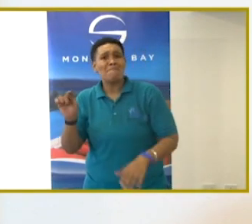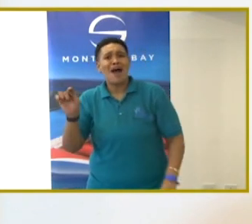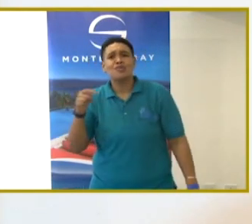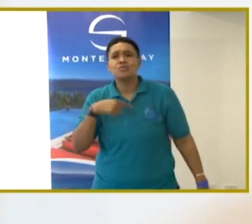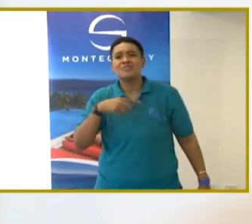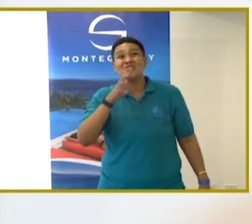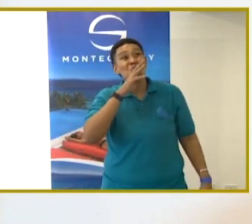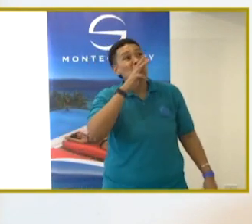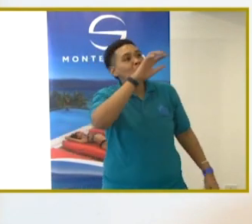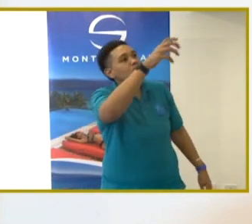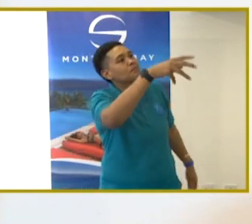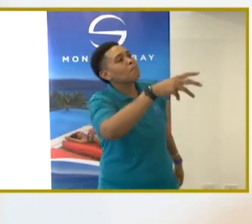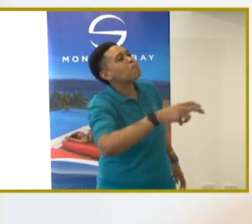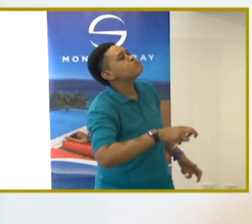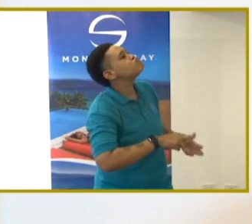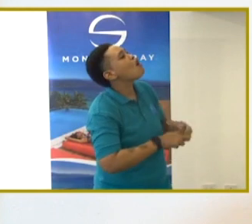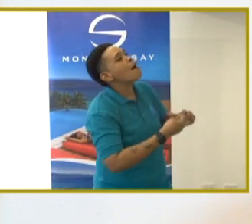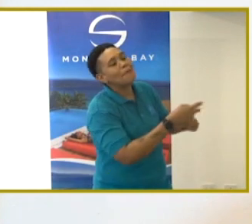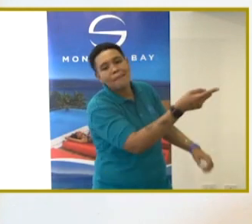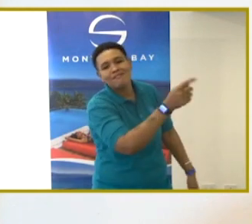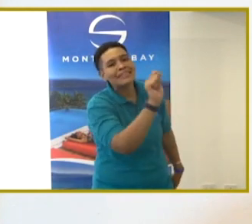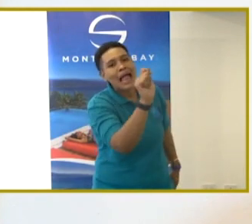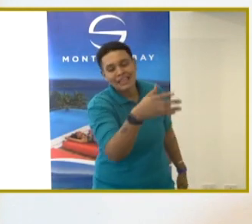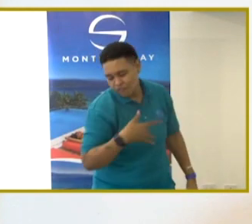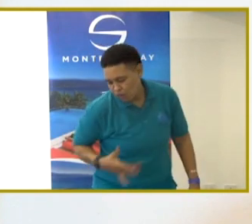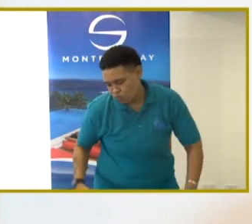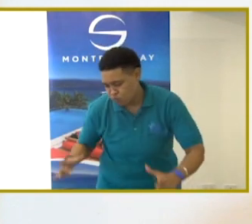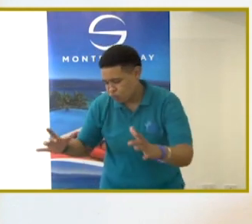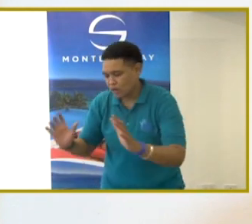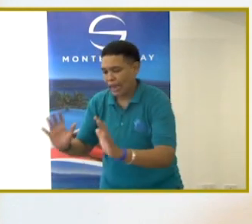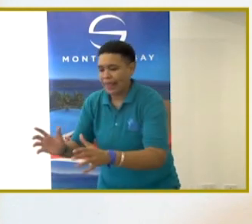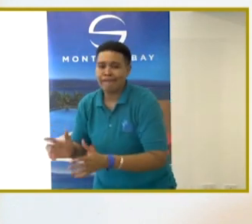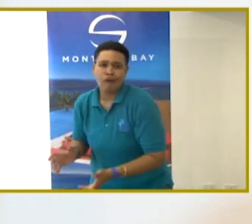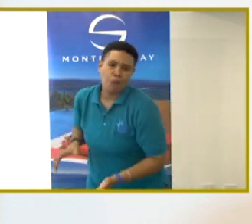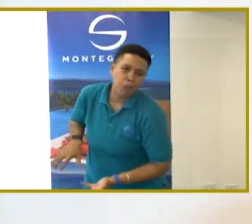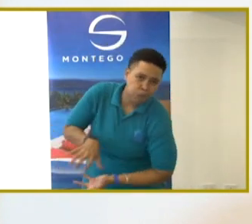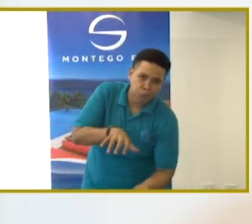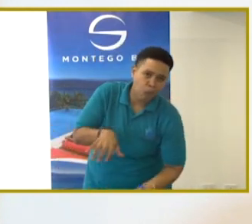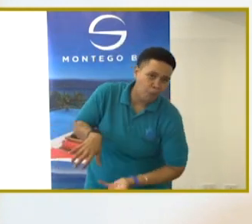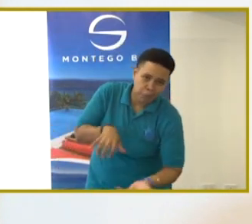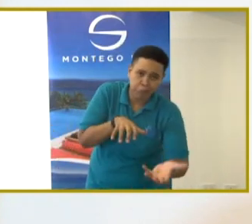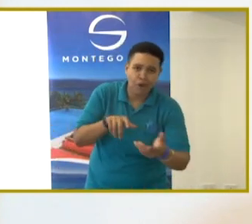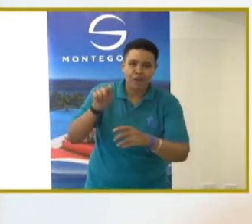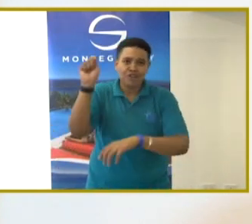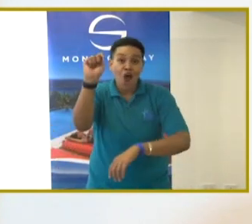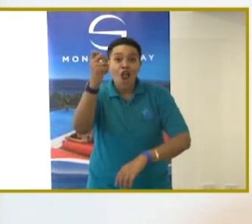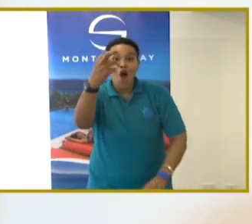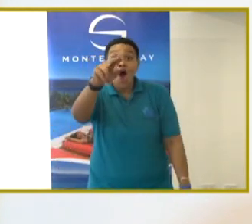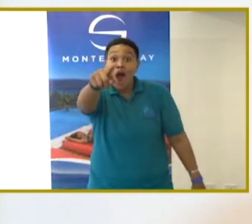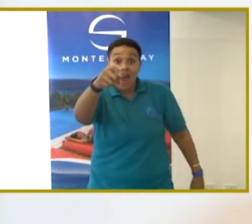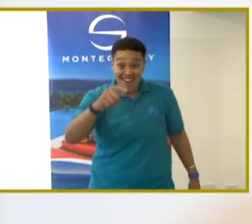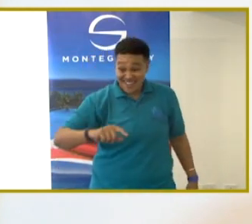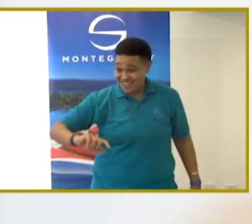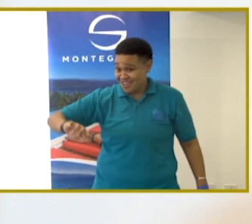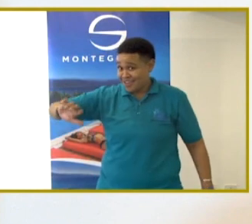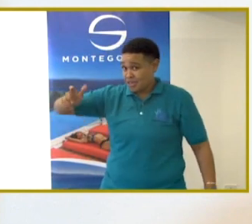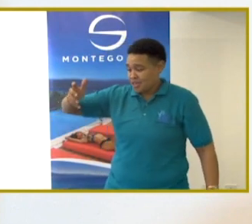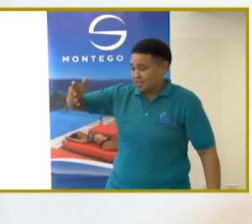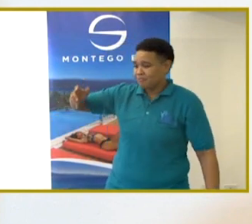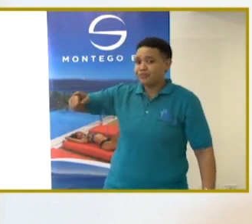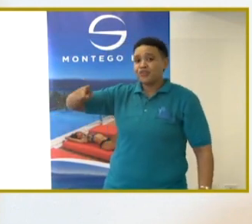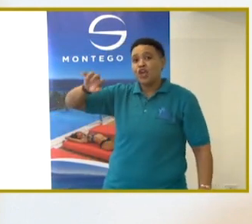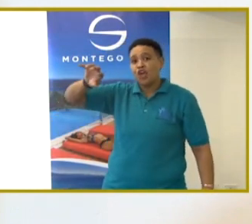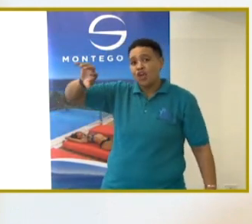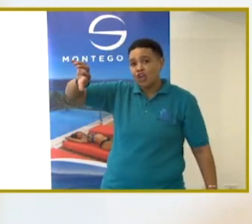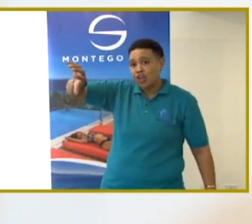you don't have running water to flush the toilet, or the leaking pipe under the sink that you